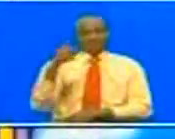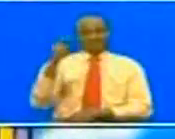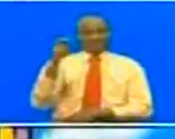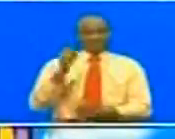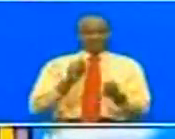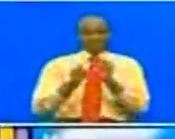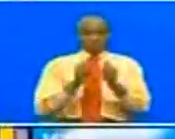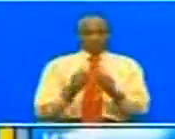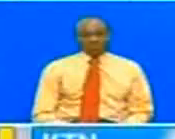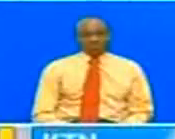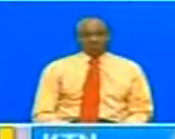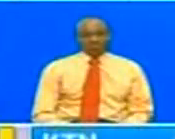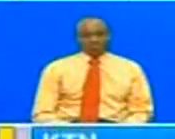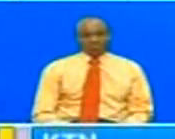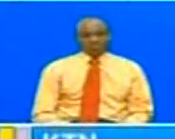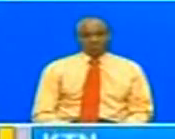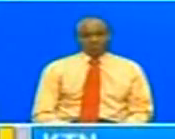KTN Sports.